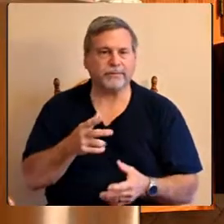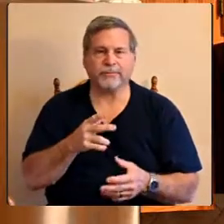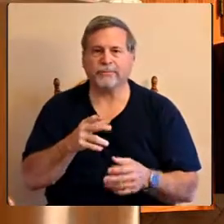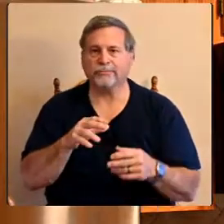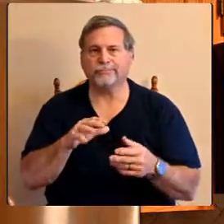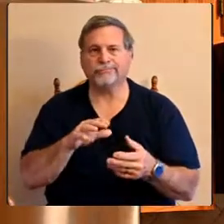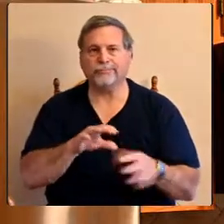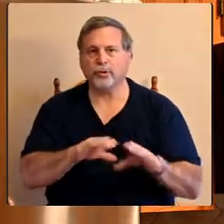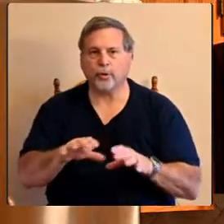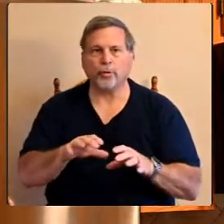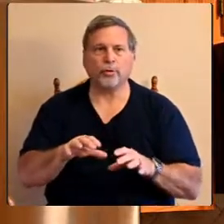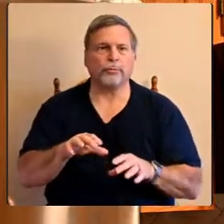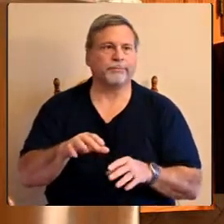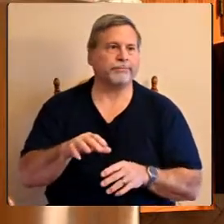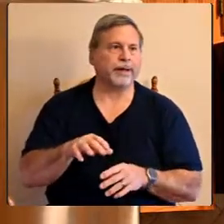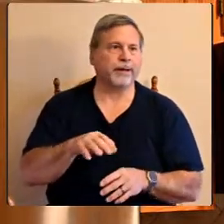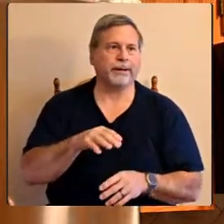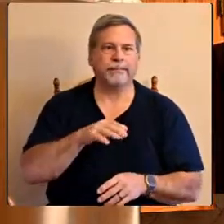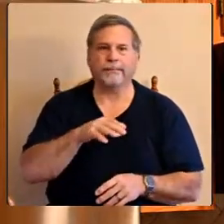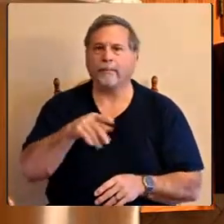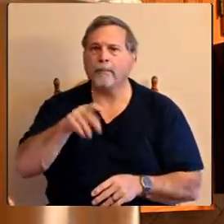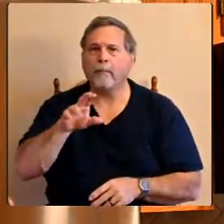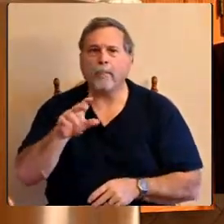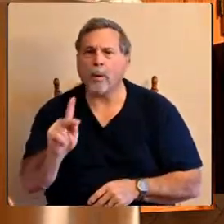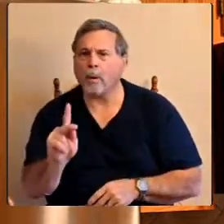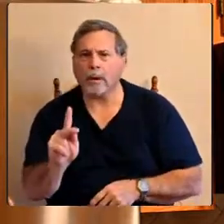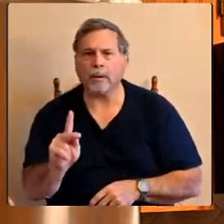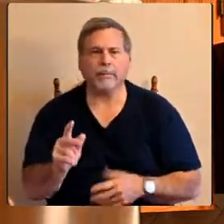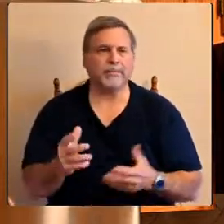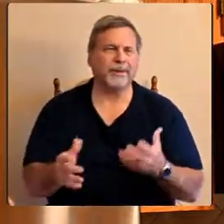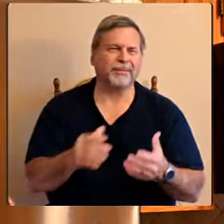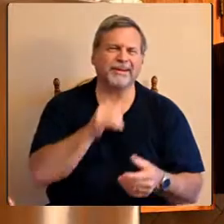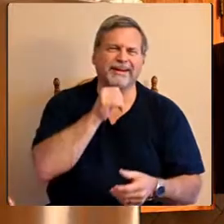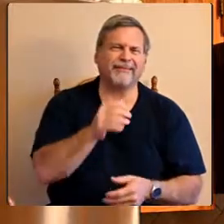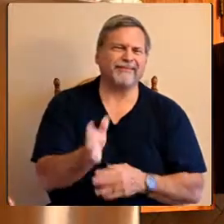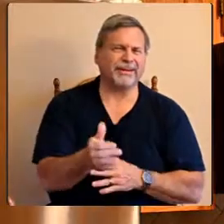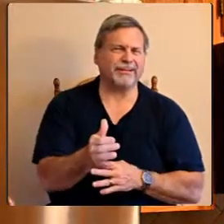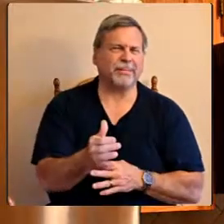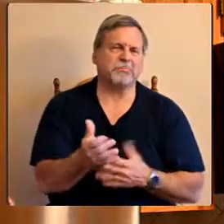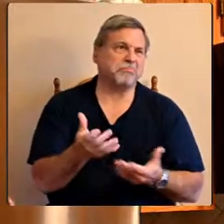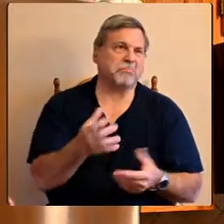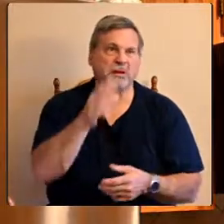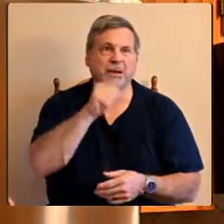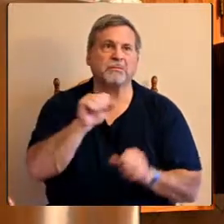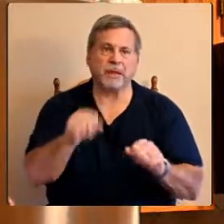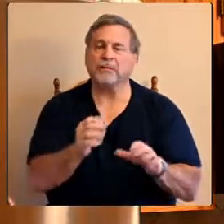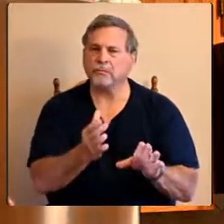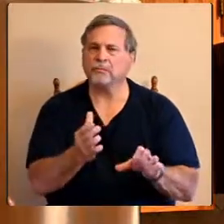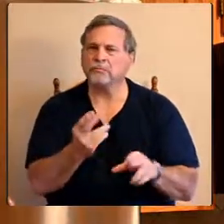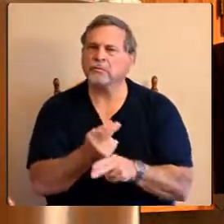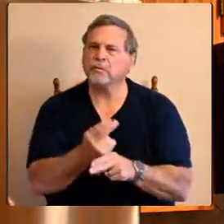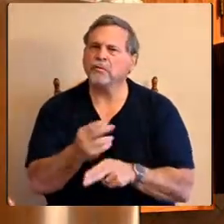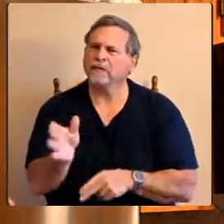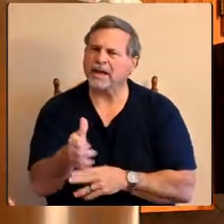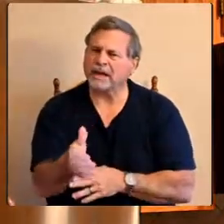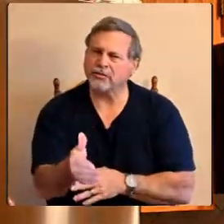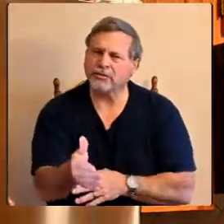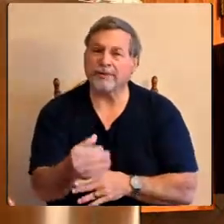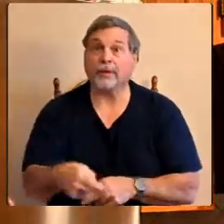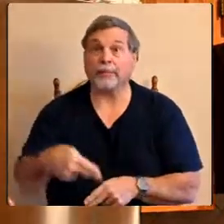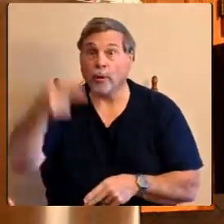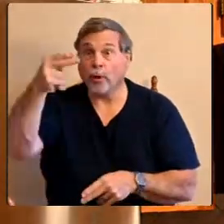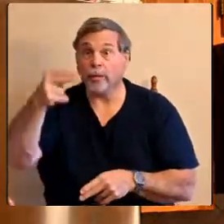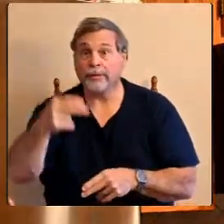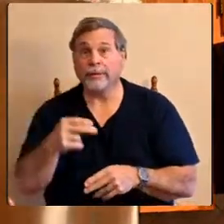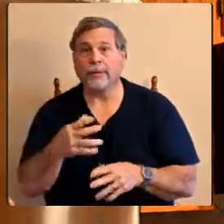pork, you could put just about anything. I wouldn't probably say fish, but I guess you could do fish if you like it. If you're up